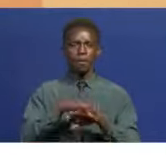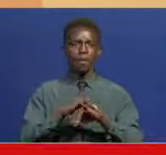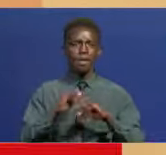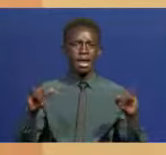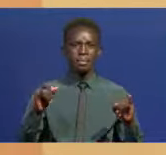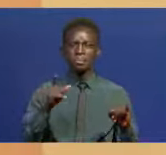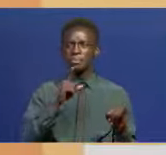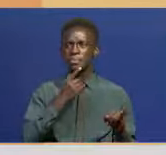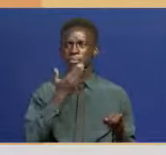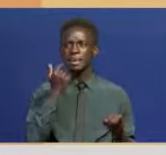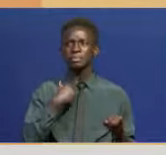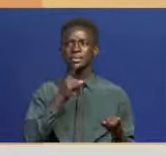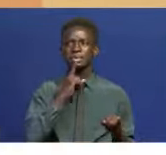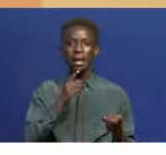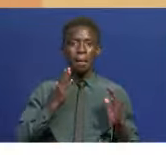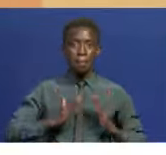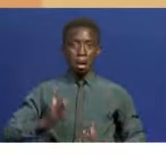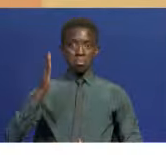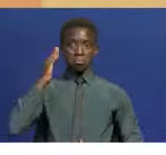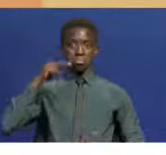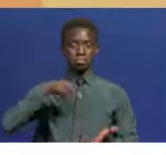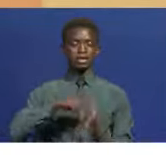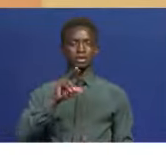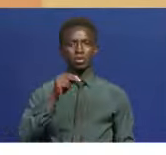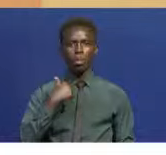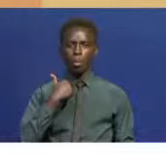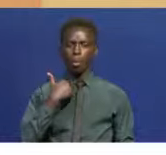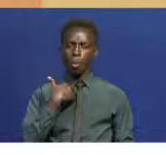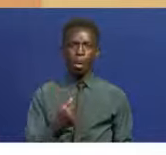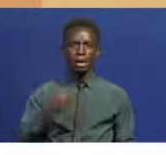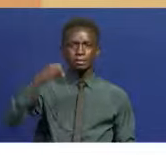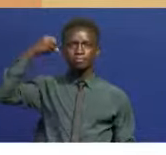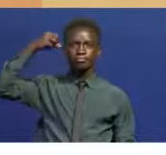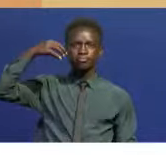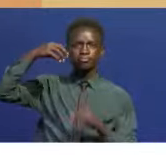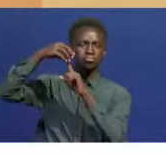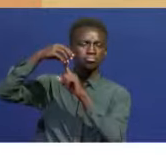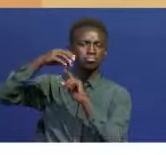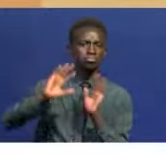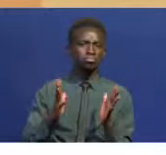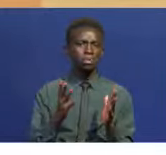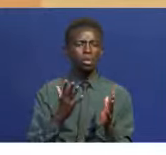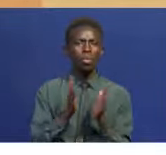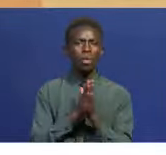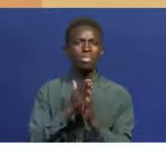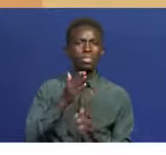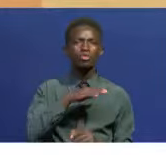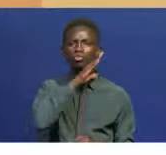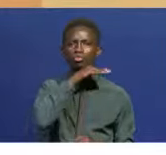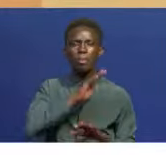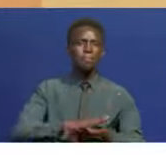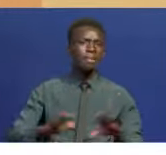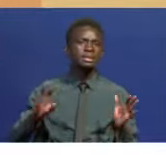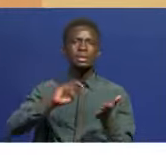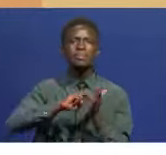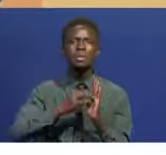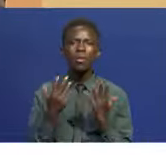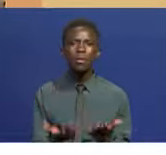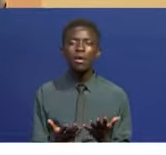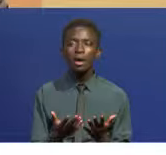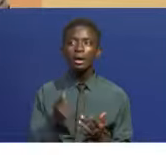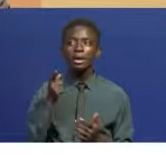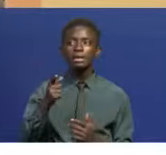static or the human intervention here. I want animal intervention and I want electronic intervention. What does that mean to the guard itself, the guard himself? We are saying